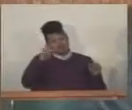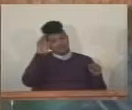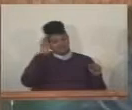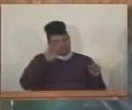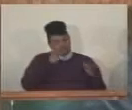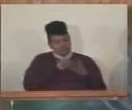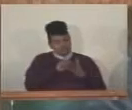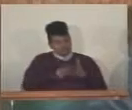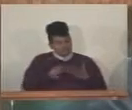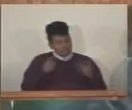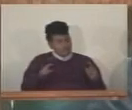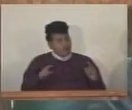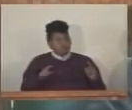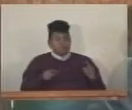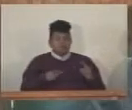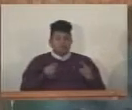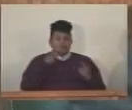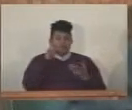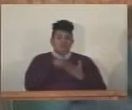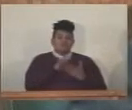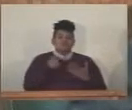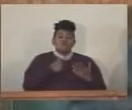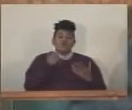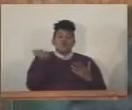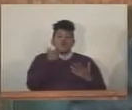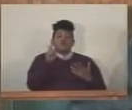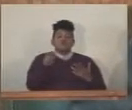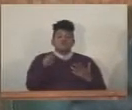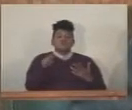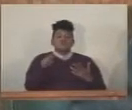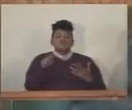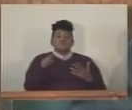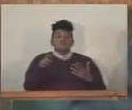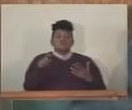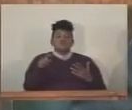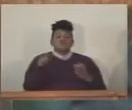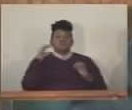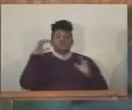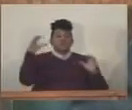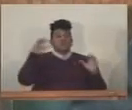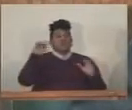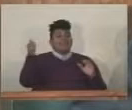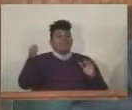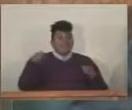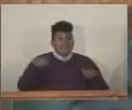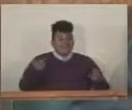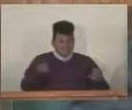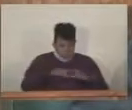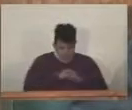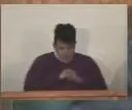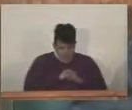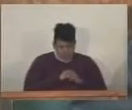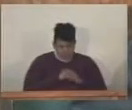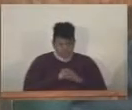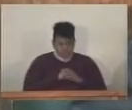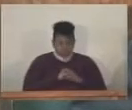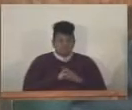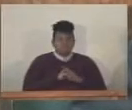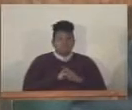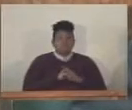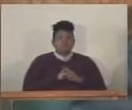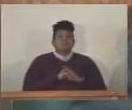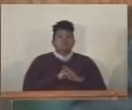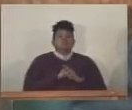the delivery of justice to the citizenry. Indeed, I do believe that